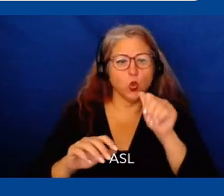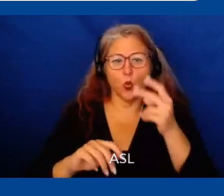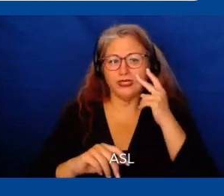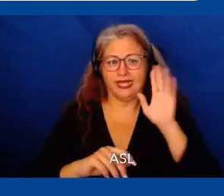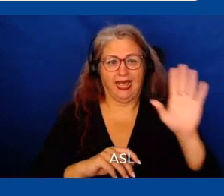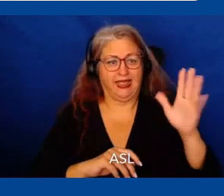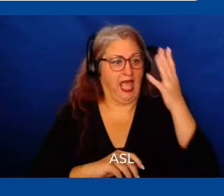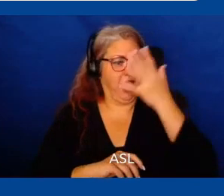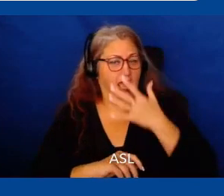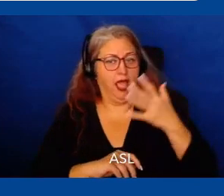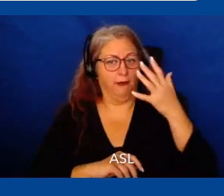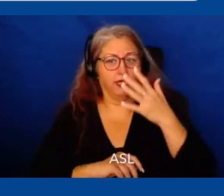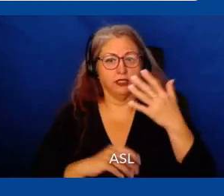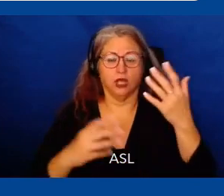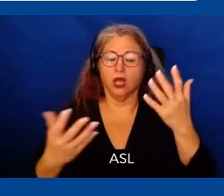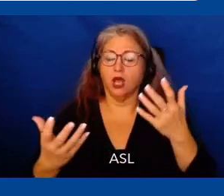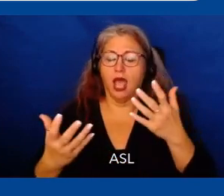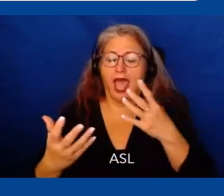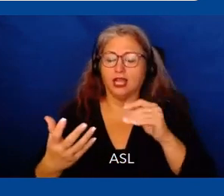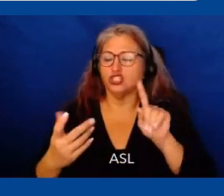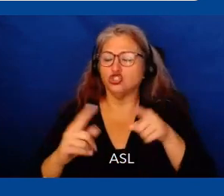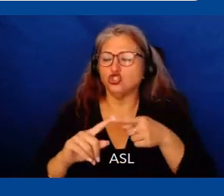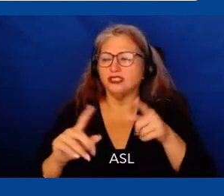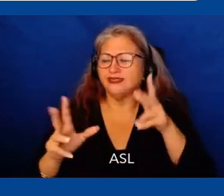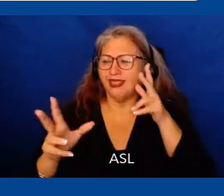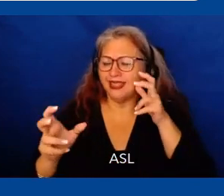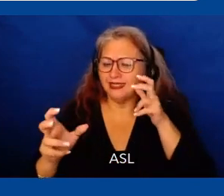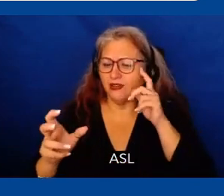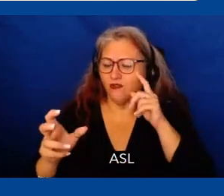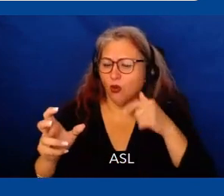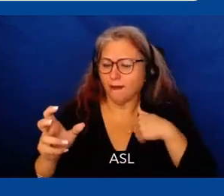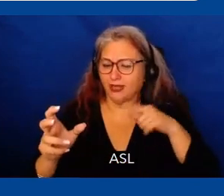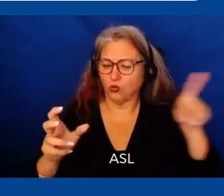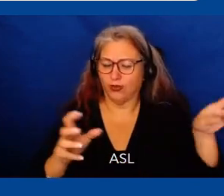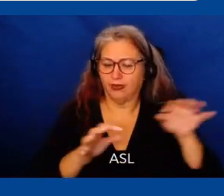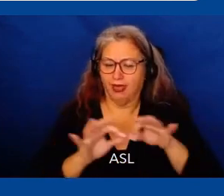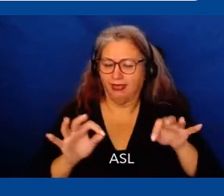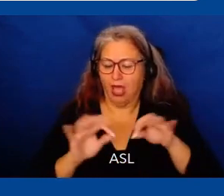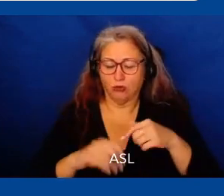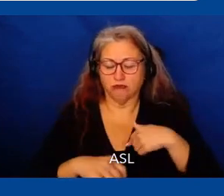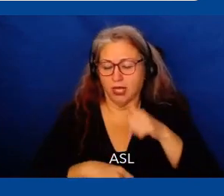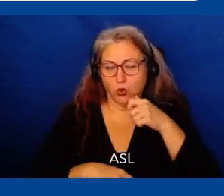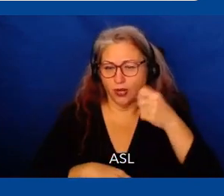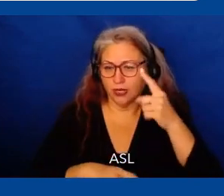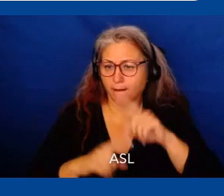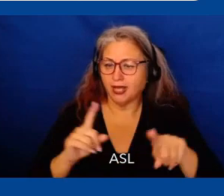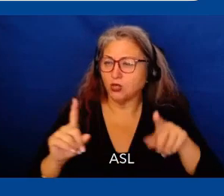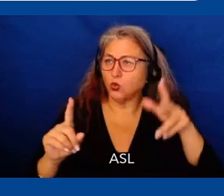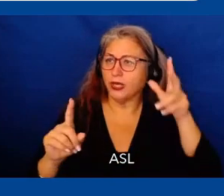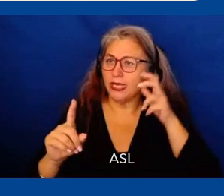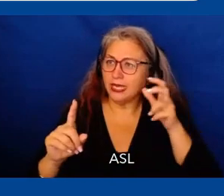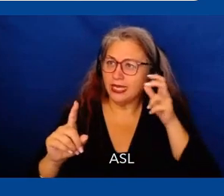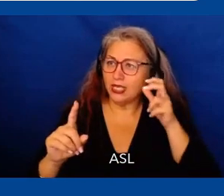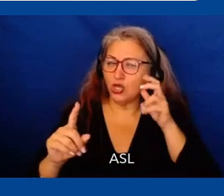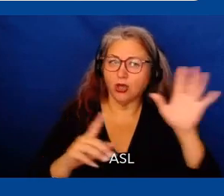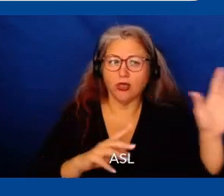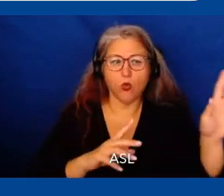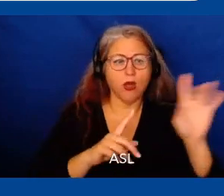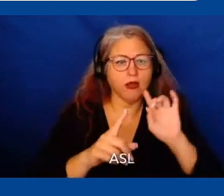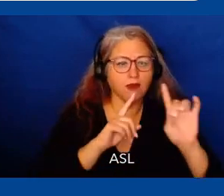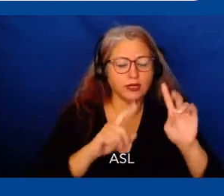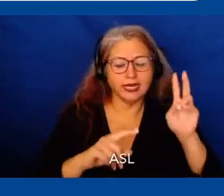image, really, and listening, you know, for me, to a language that I don't understand, but hearing conversation,